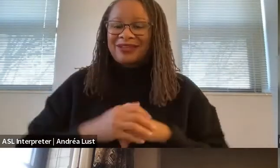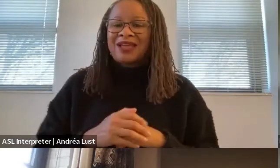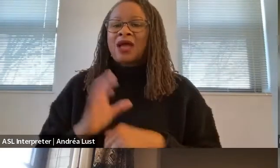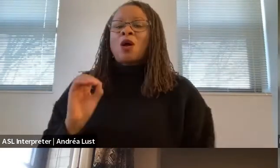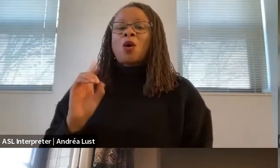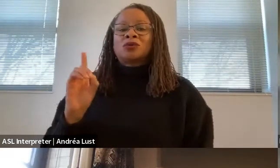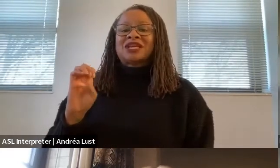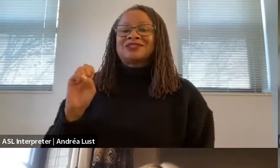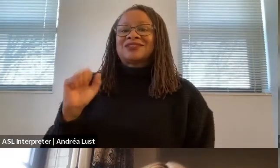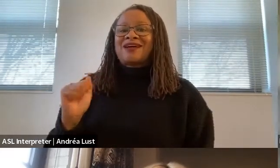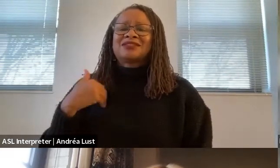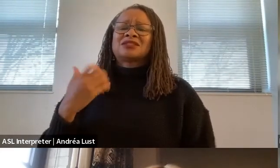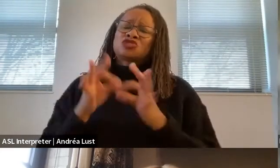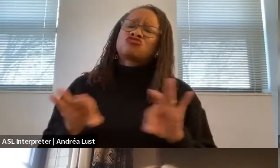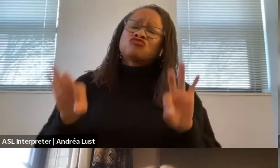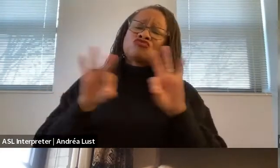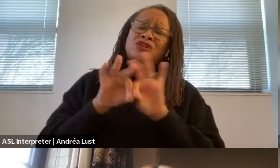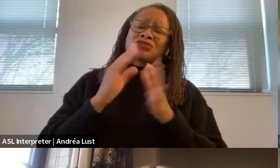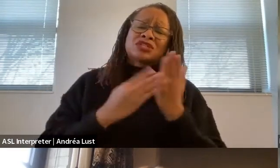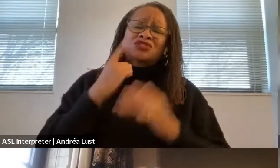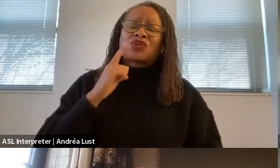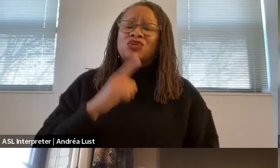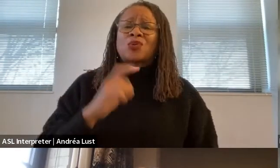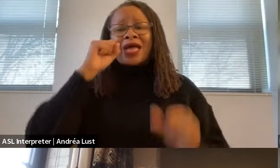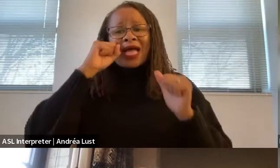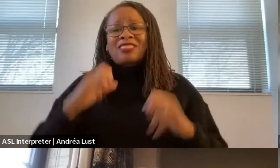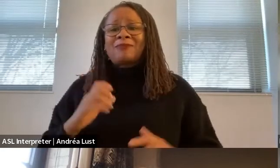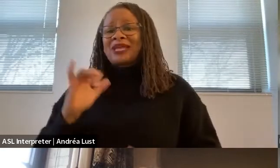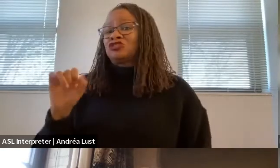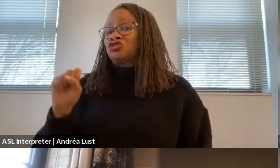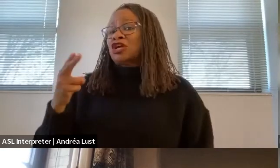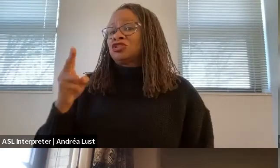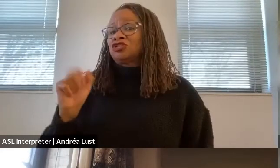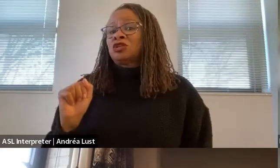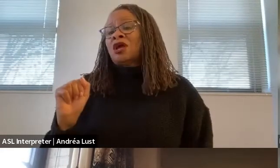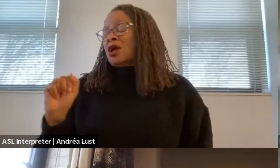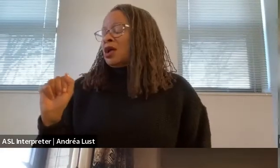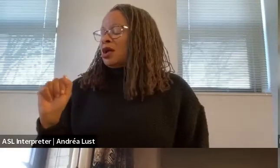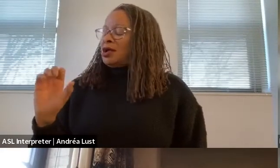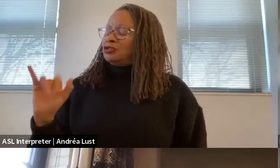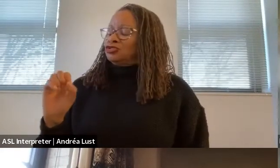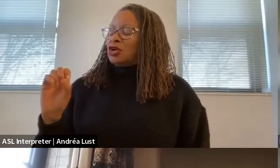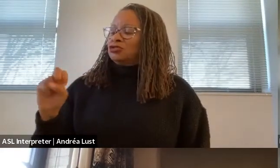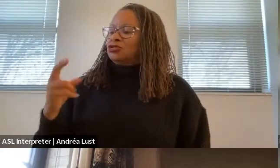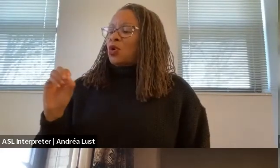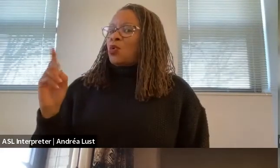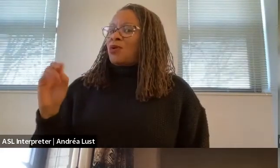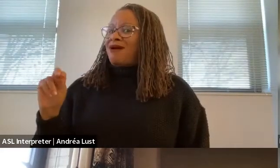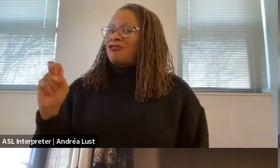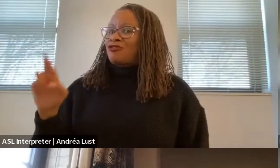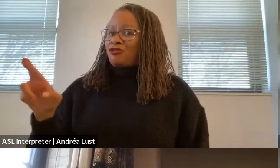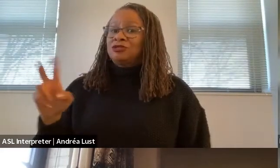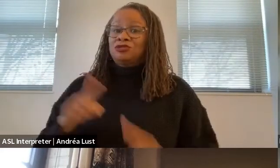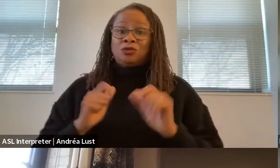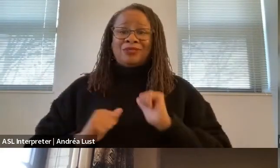critical scenes for you and the amazing Josh O'Connor to play, that you had to build trust. How do you